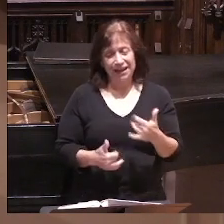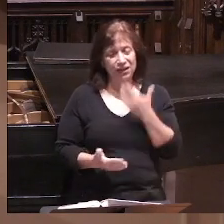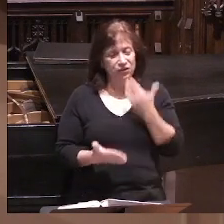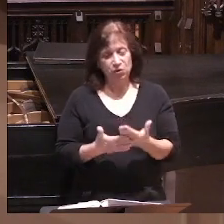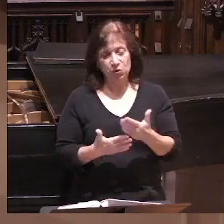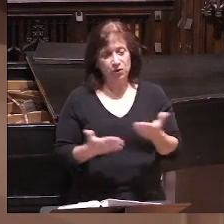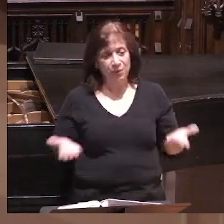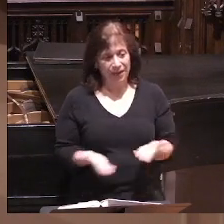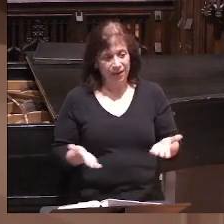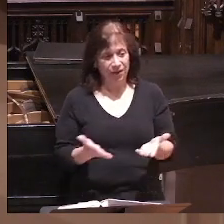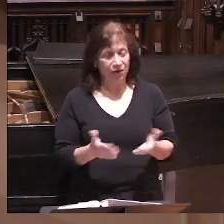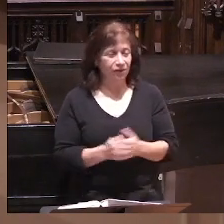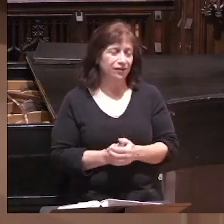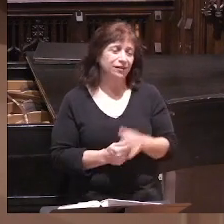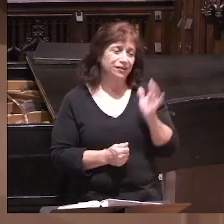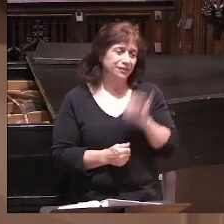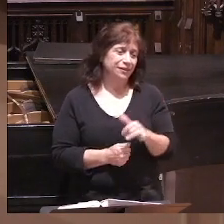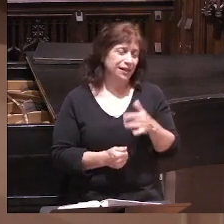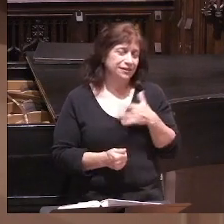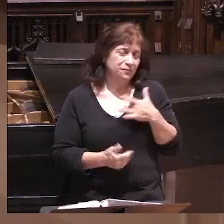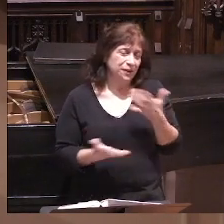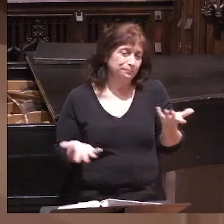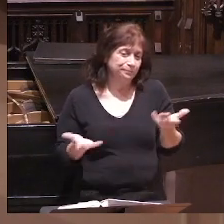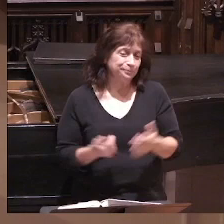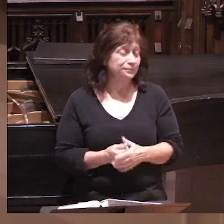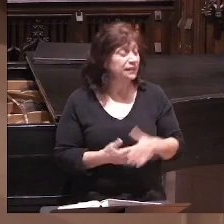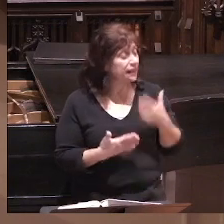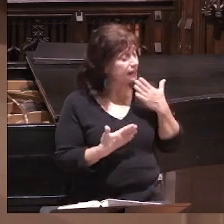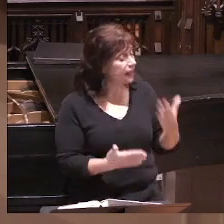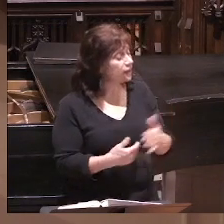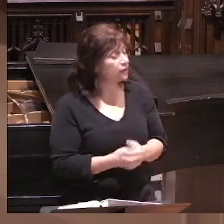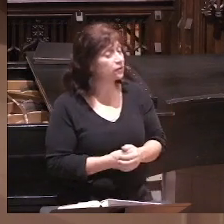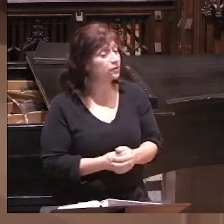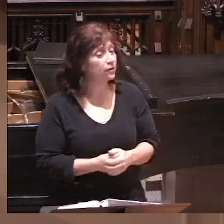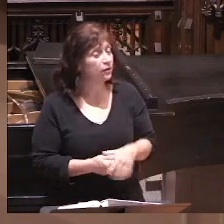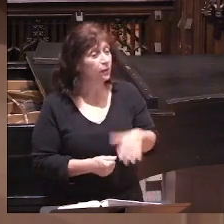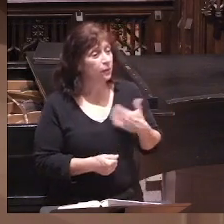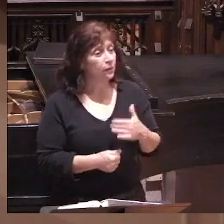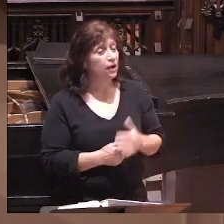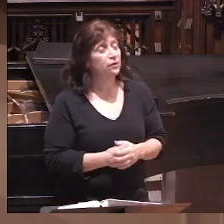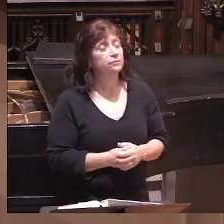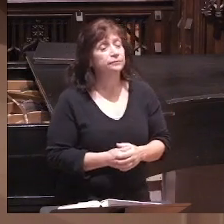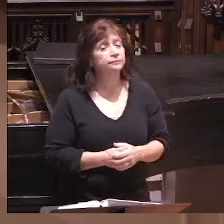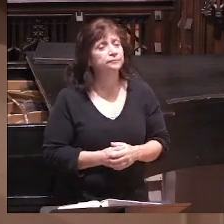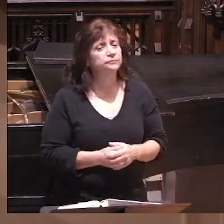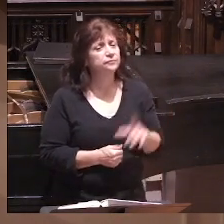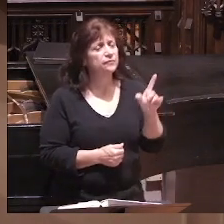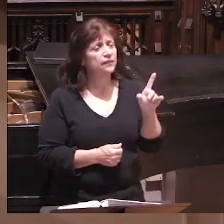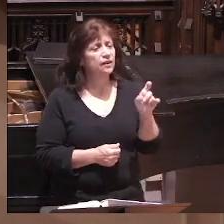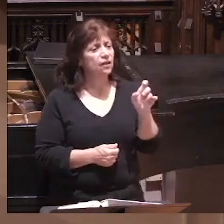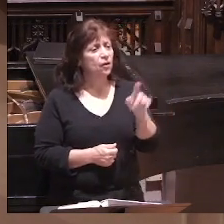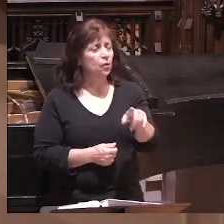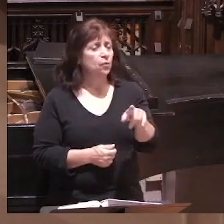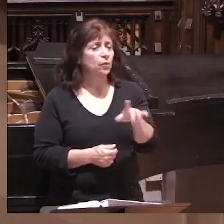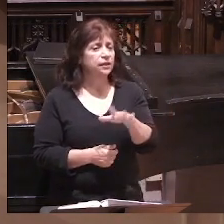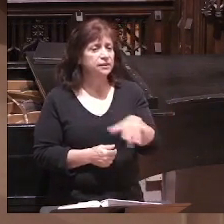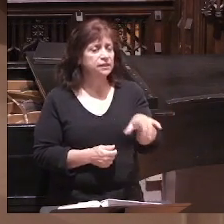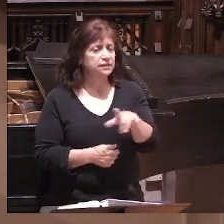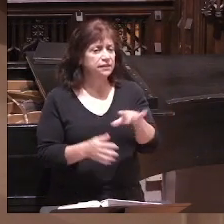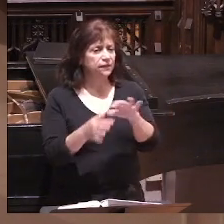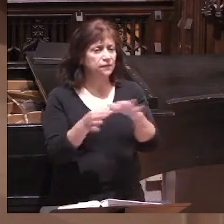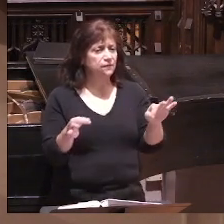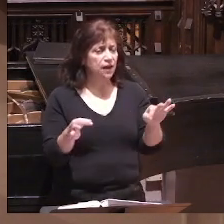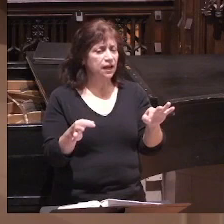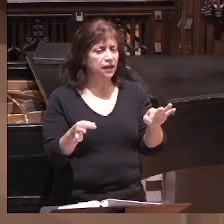here. So that's kind of where. Thank you. Friends, what is the